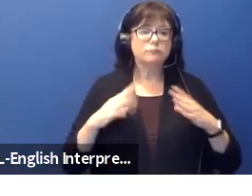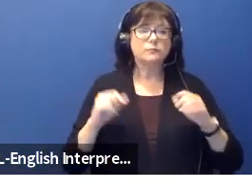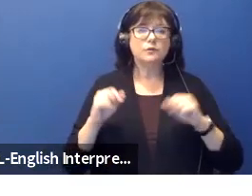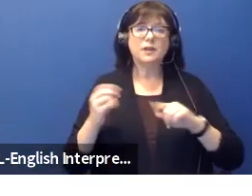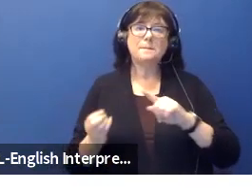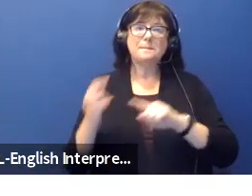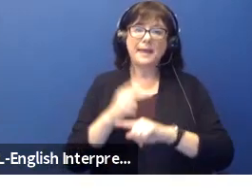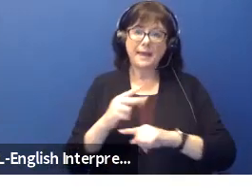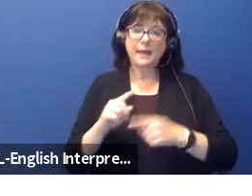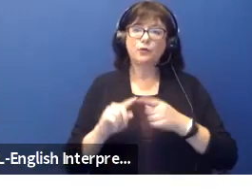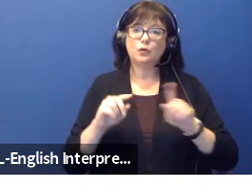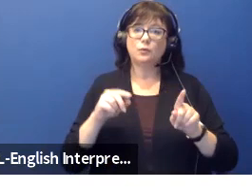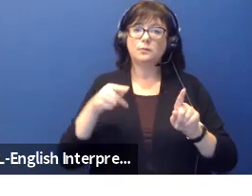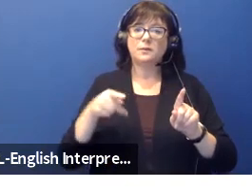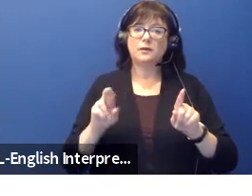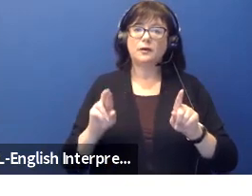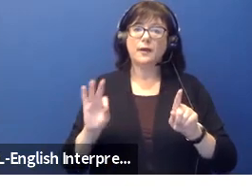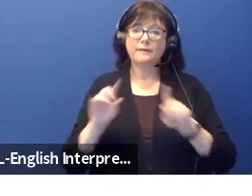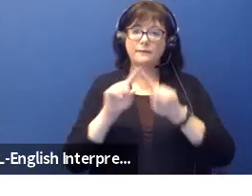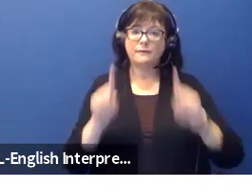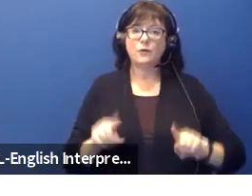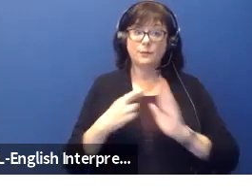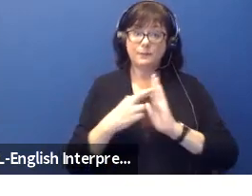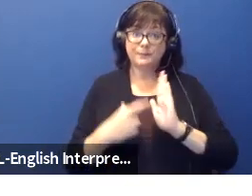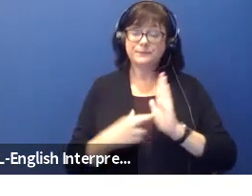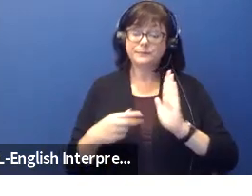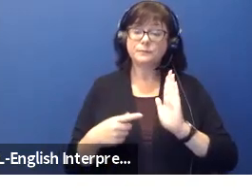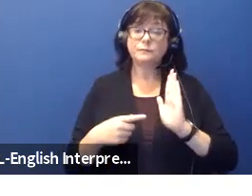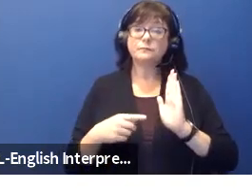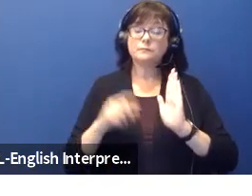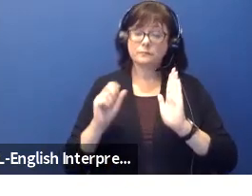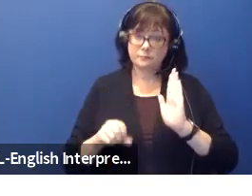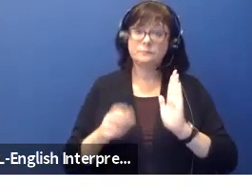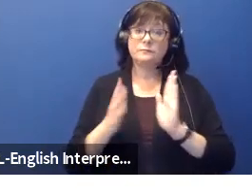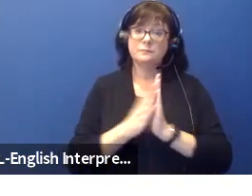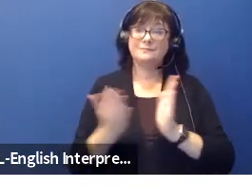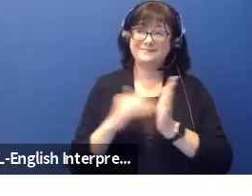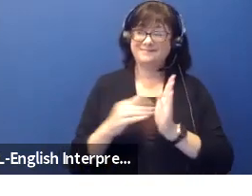registration form, and you can ask them to check that box again, or put a note in the